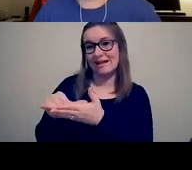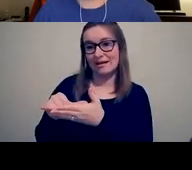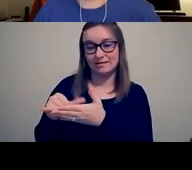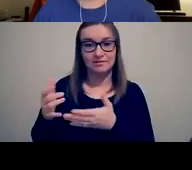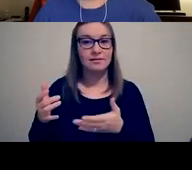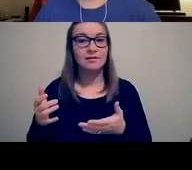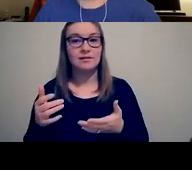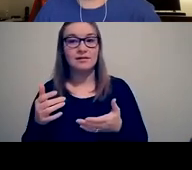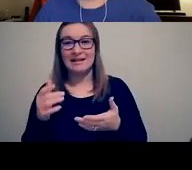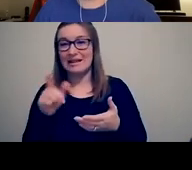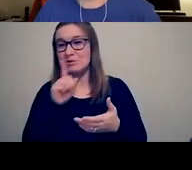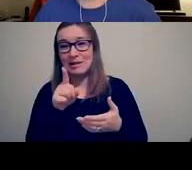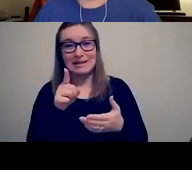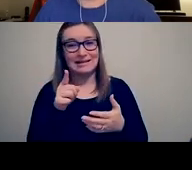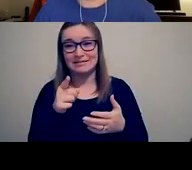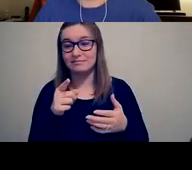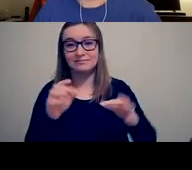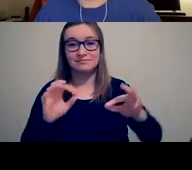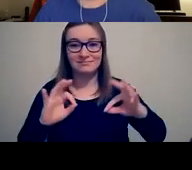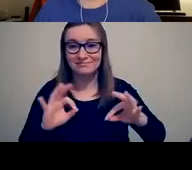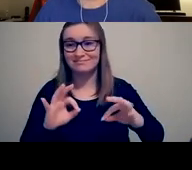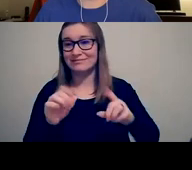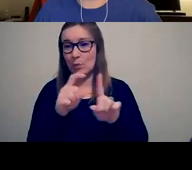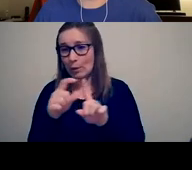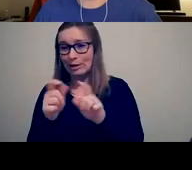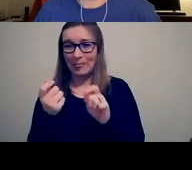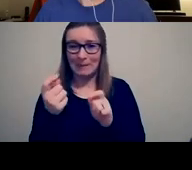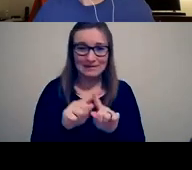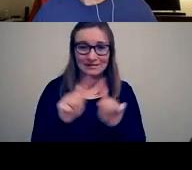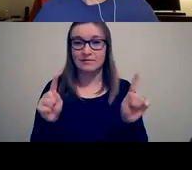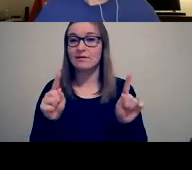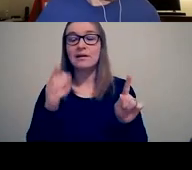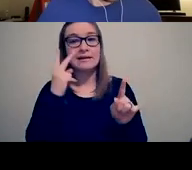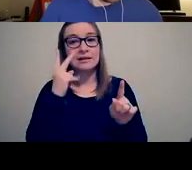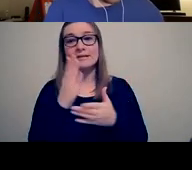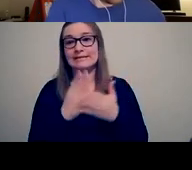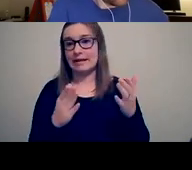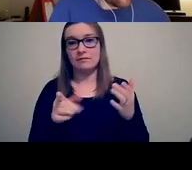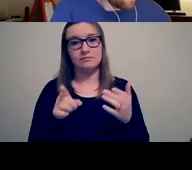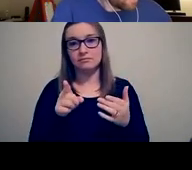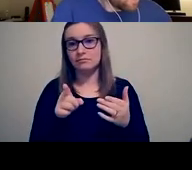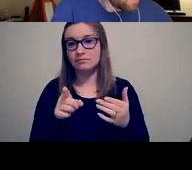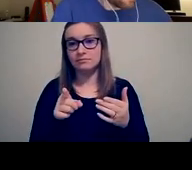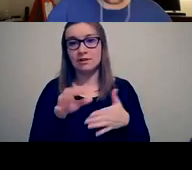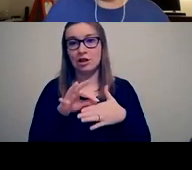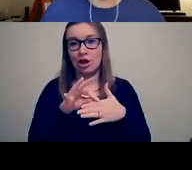nuance, right? You know, judge content. And I saw other cases where these facets could be greatly misused. So you totally